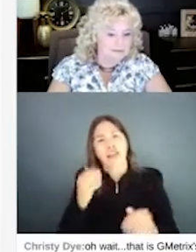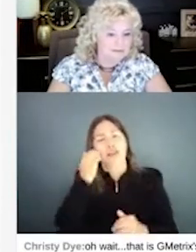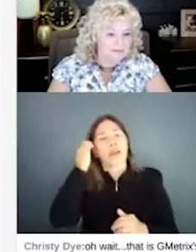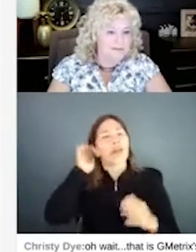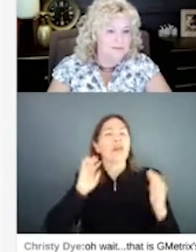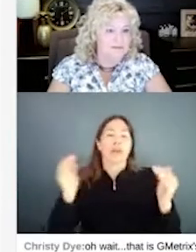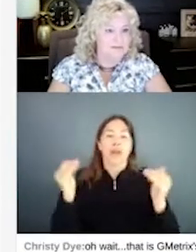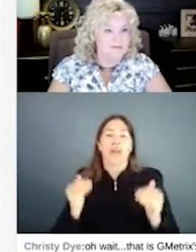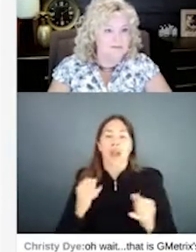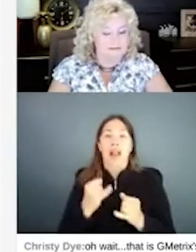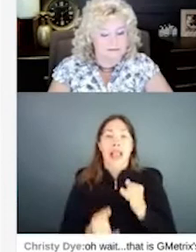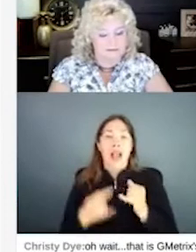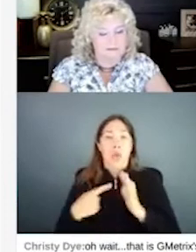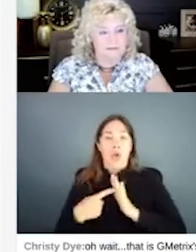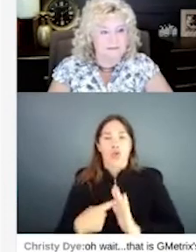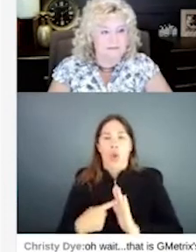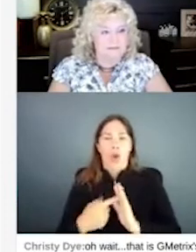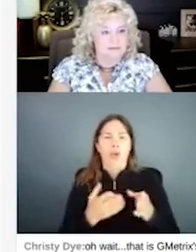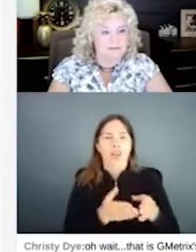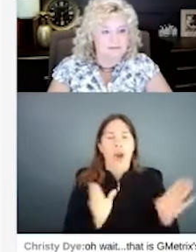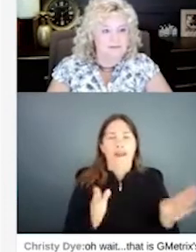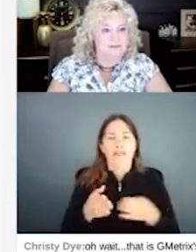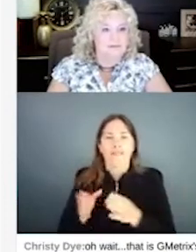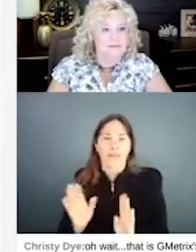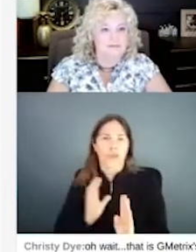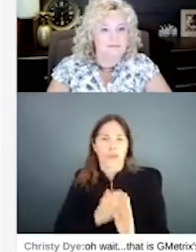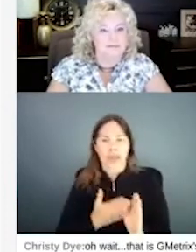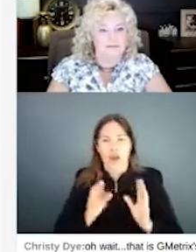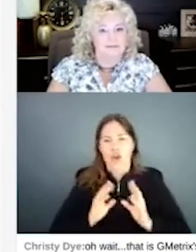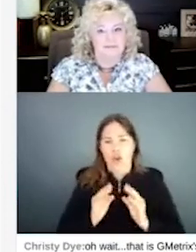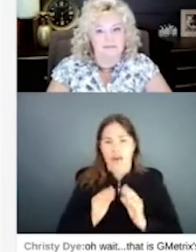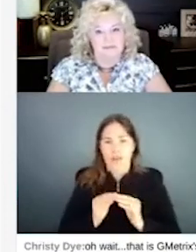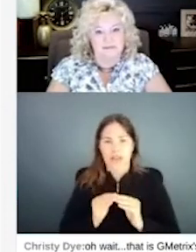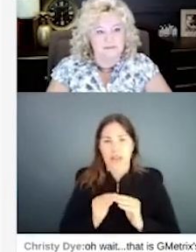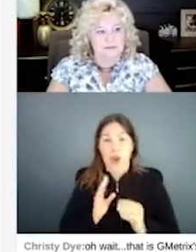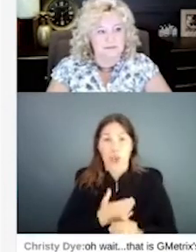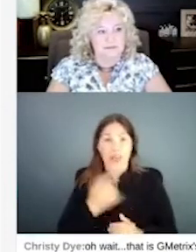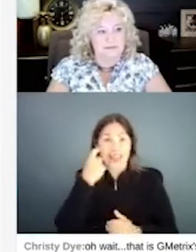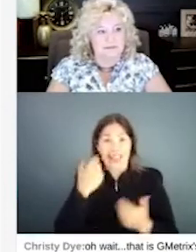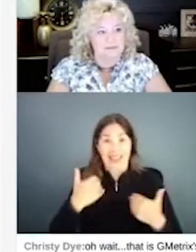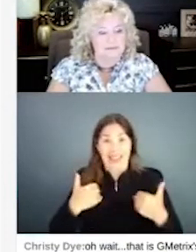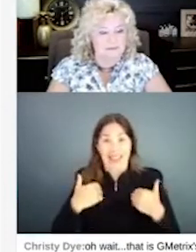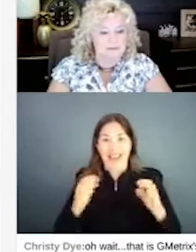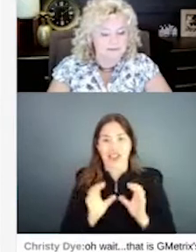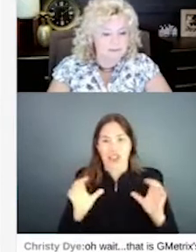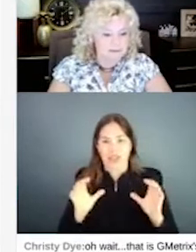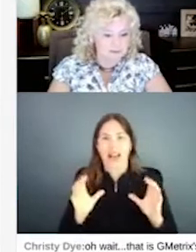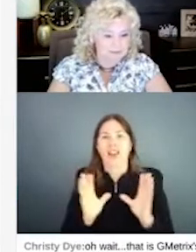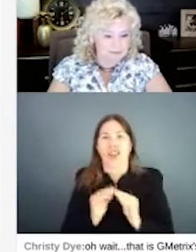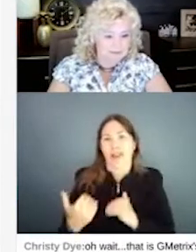Last, I want to show you kind of an overview of our upcoming conferences. So we just held our certified conference in